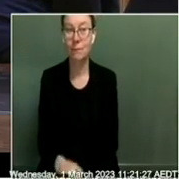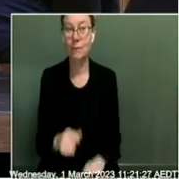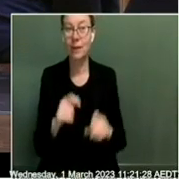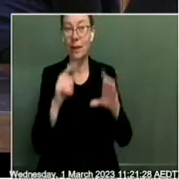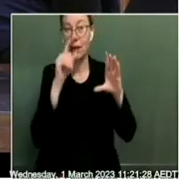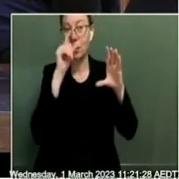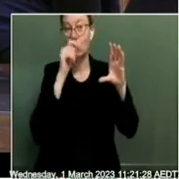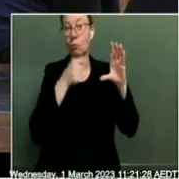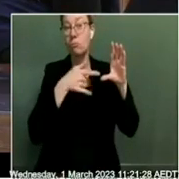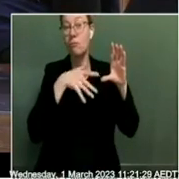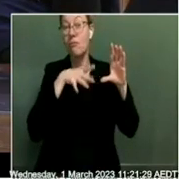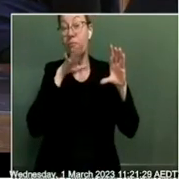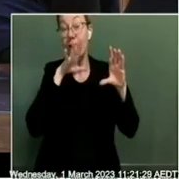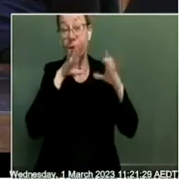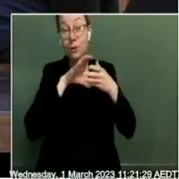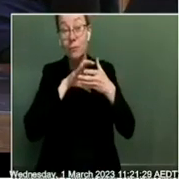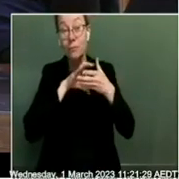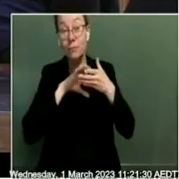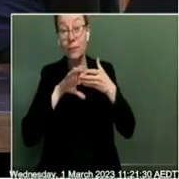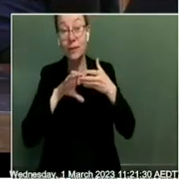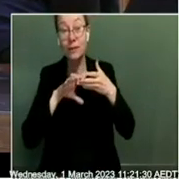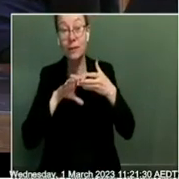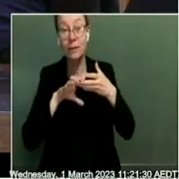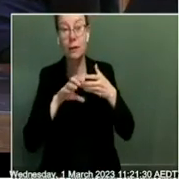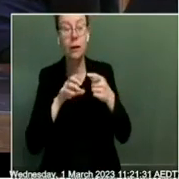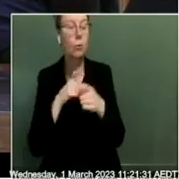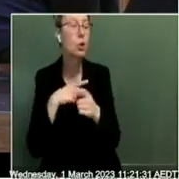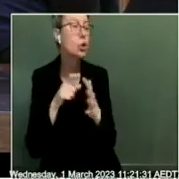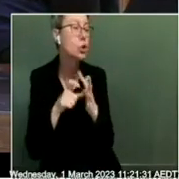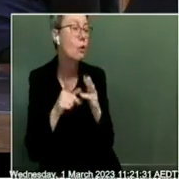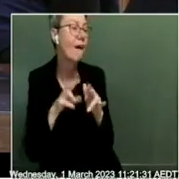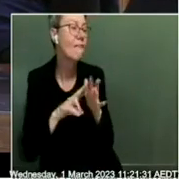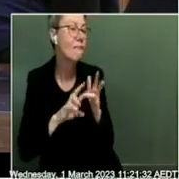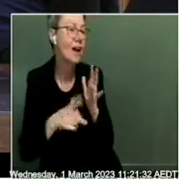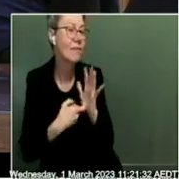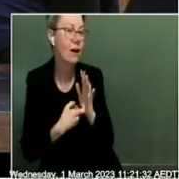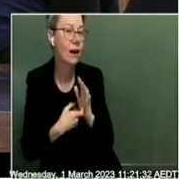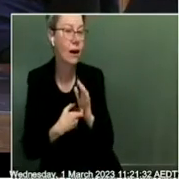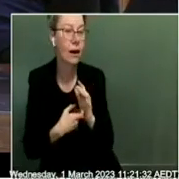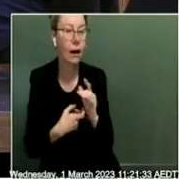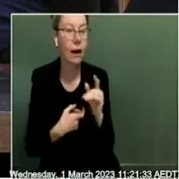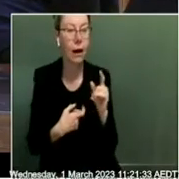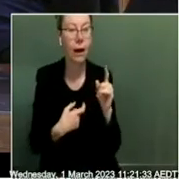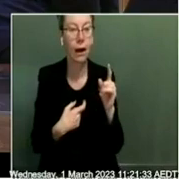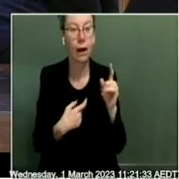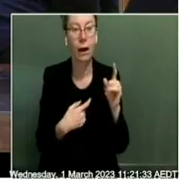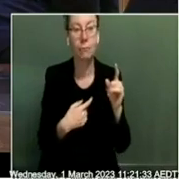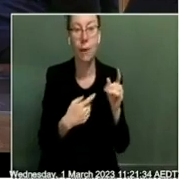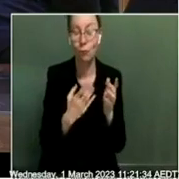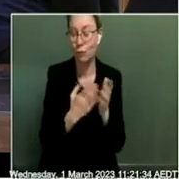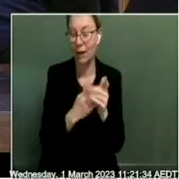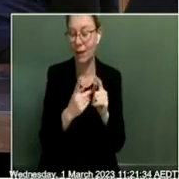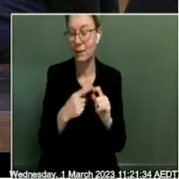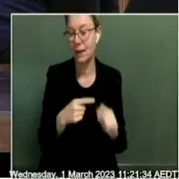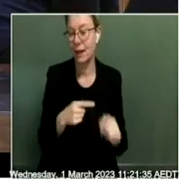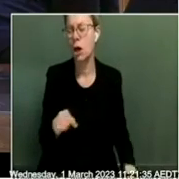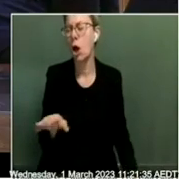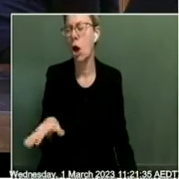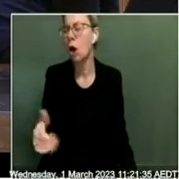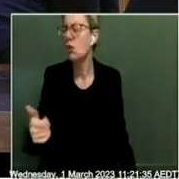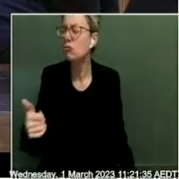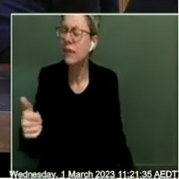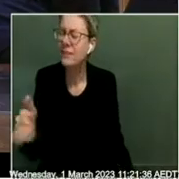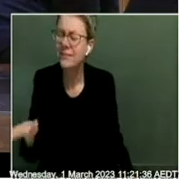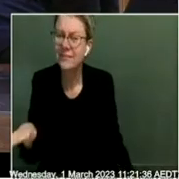doing you a favour. But he's pissing in her pocket, yes, actually. Yes, he's pissing in her pocket. He's pissed in her pocket. Mm.